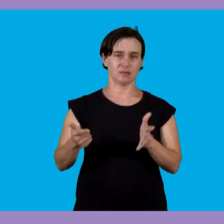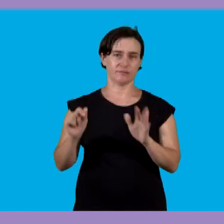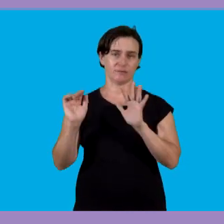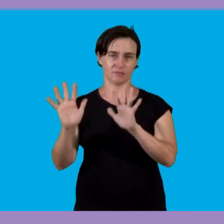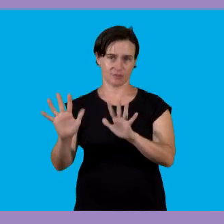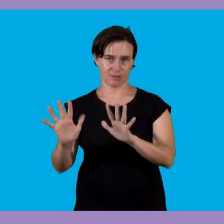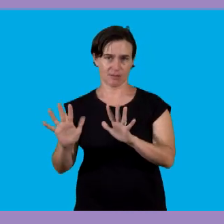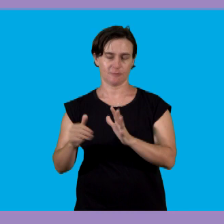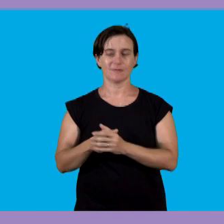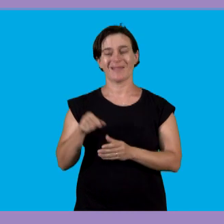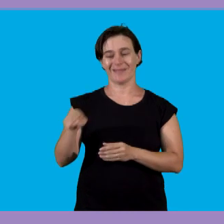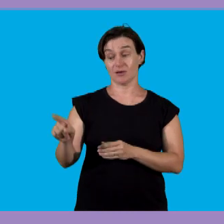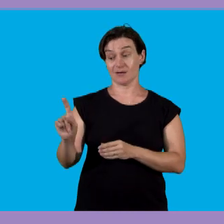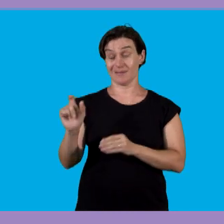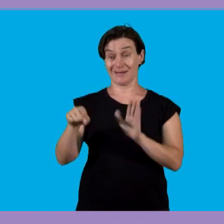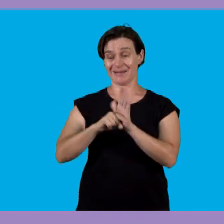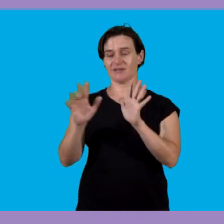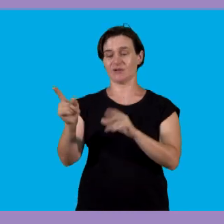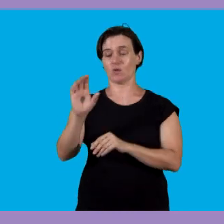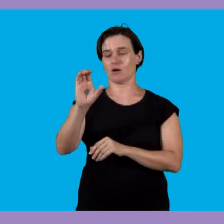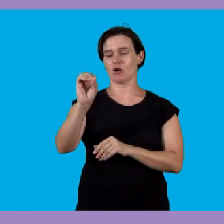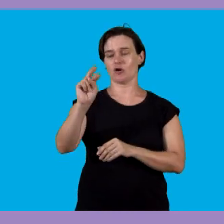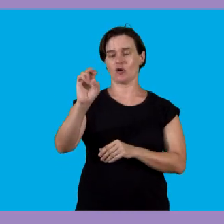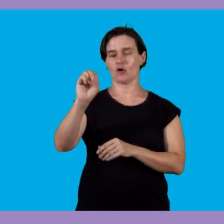And lastly, we have our constant, which is